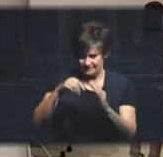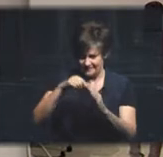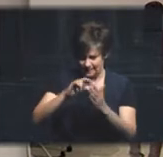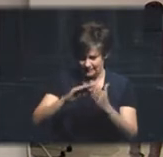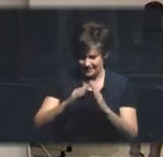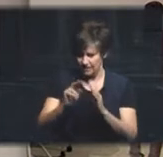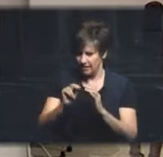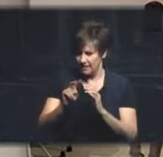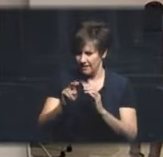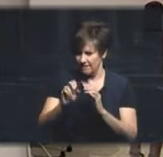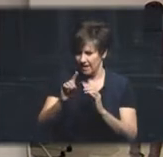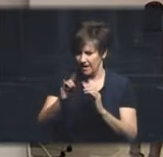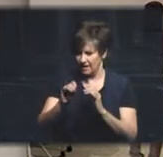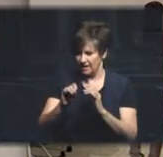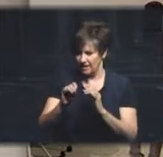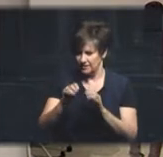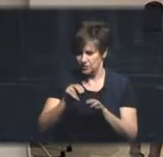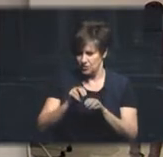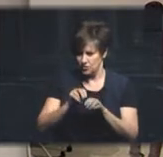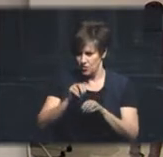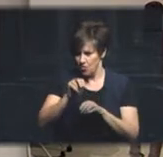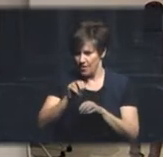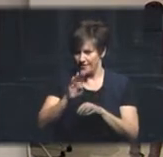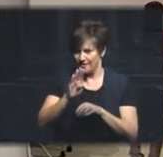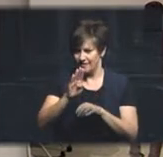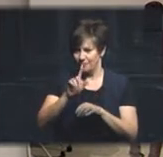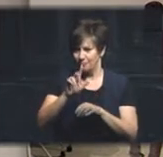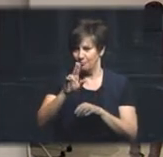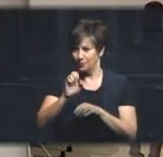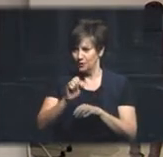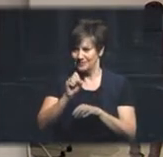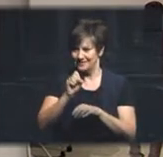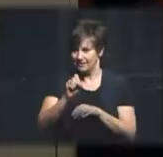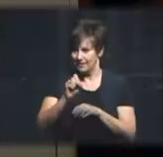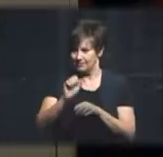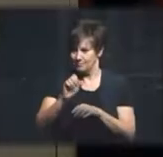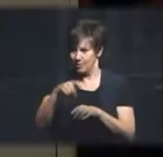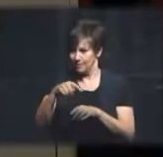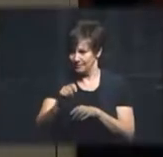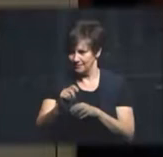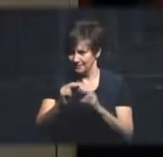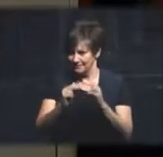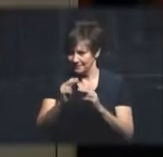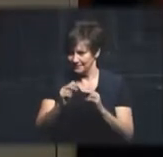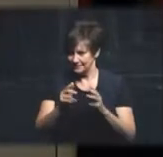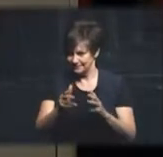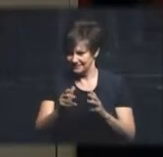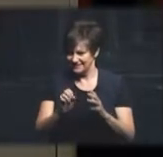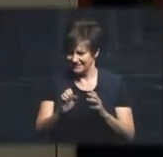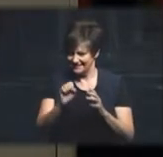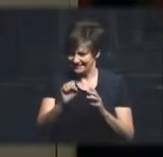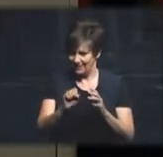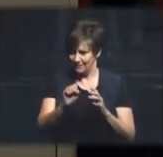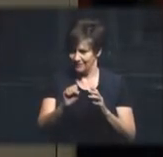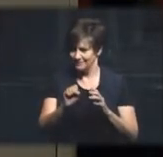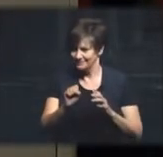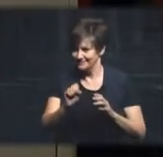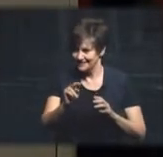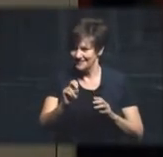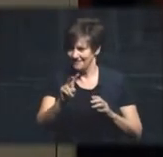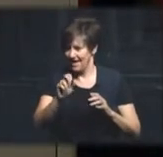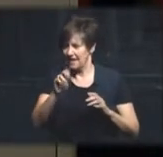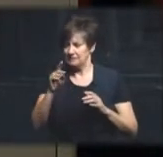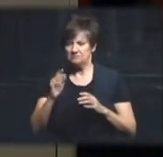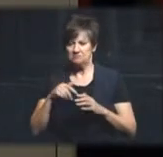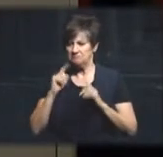immediately north of Blue Dot Apartments, which is the new multi-story apartment building there on South Nevada. Stop in if you